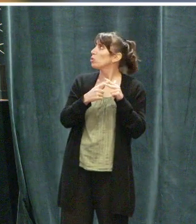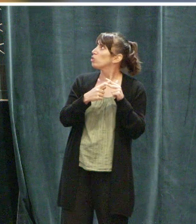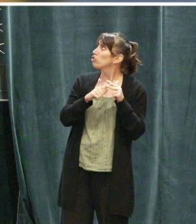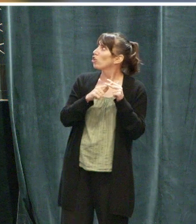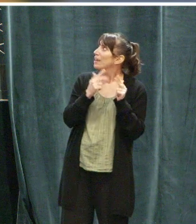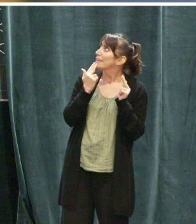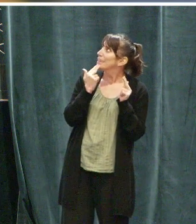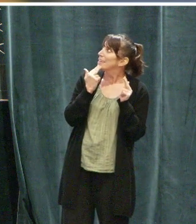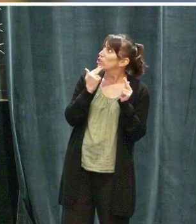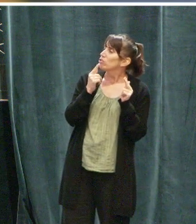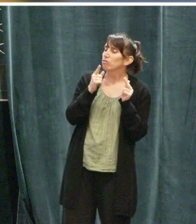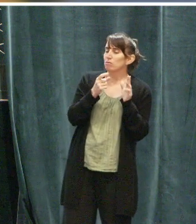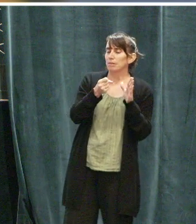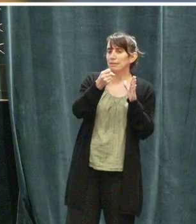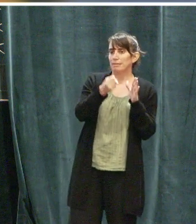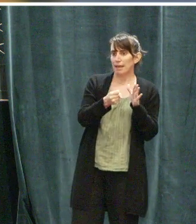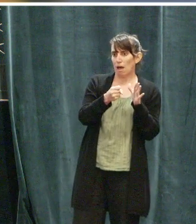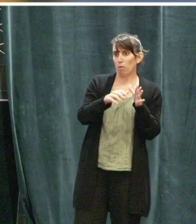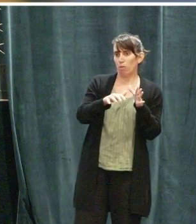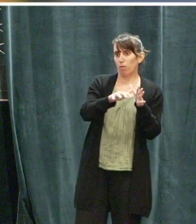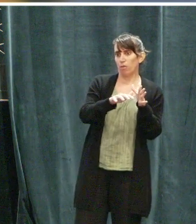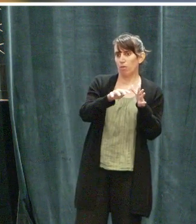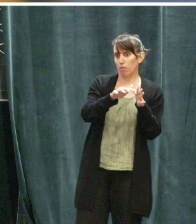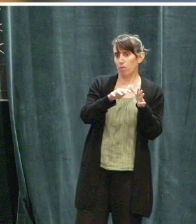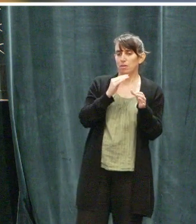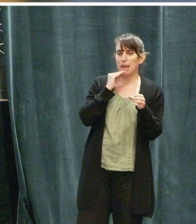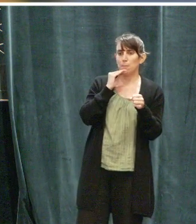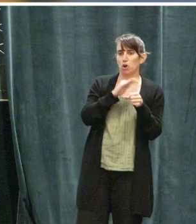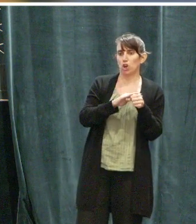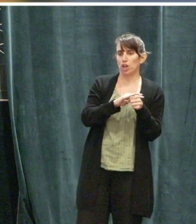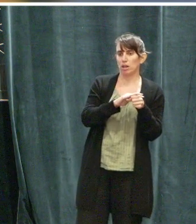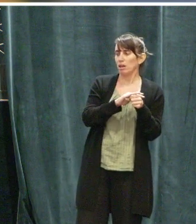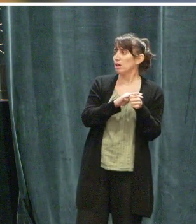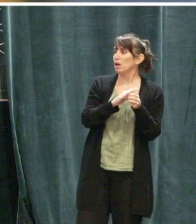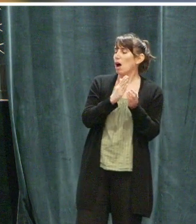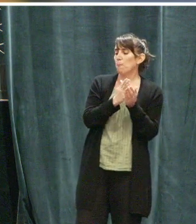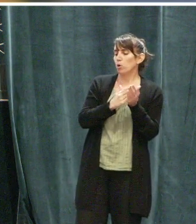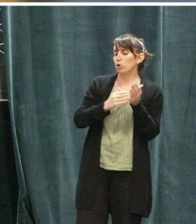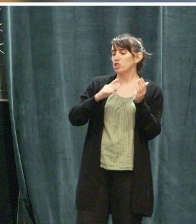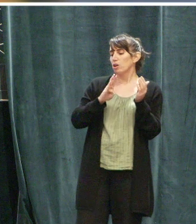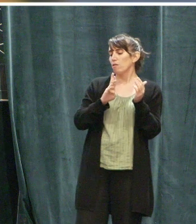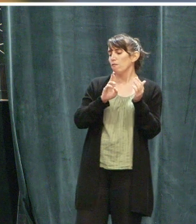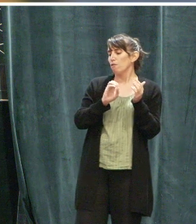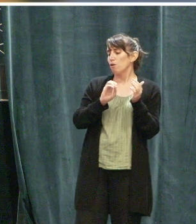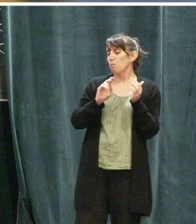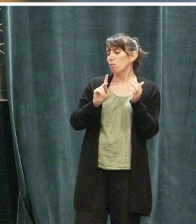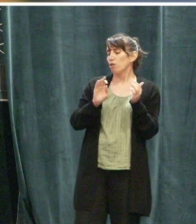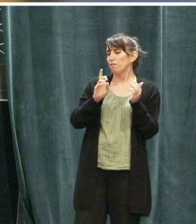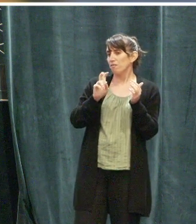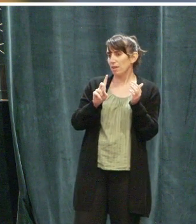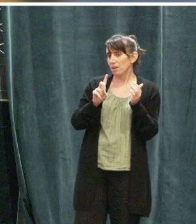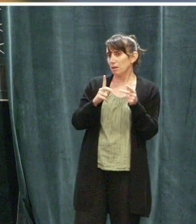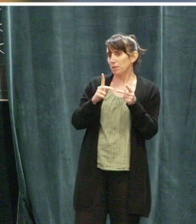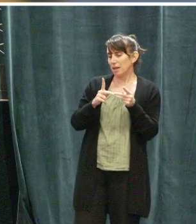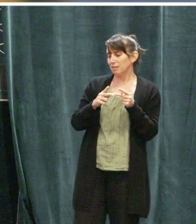little area around South Cove on the South neighborhood, a portion of Brookfield Place, North